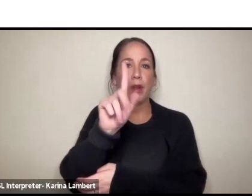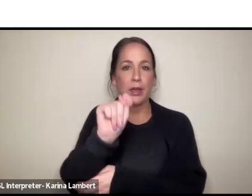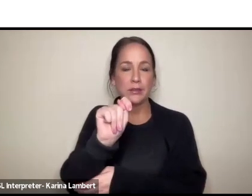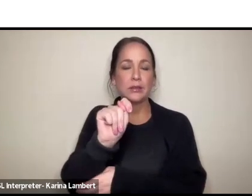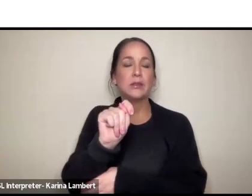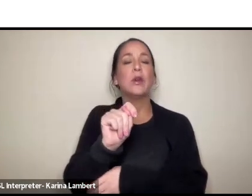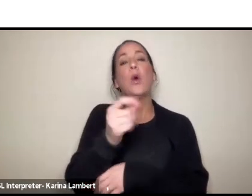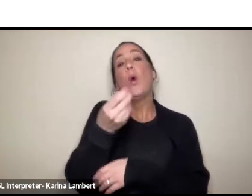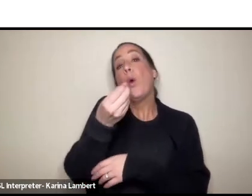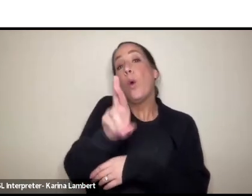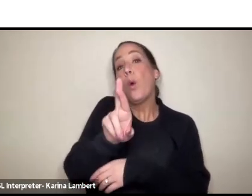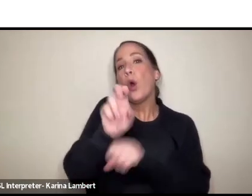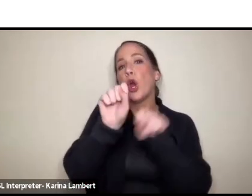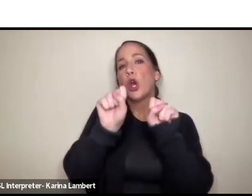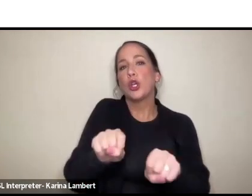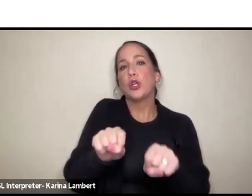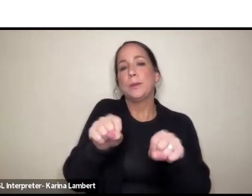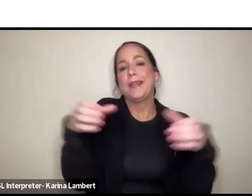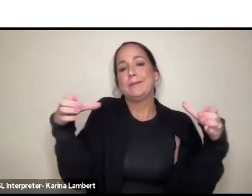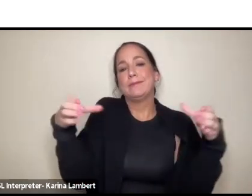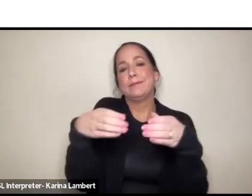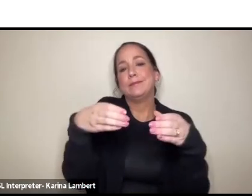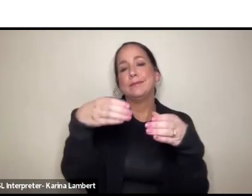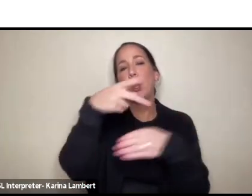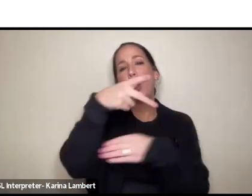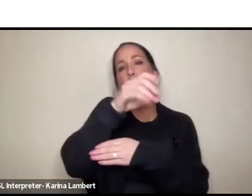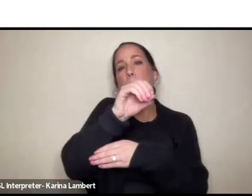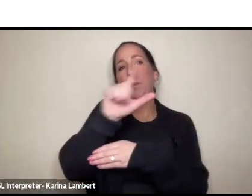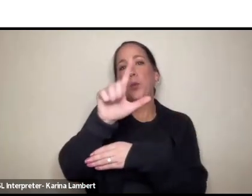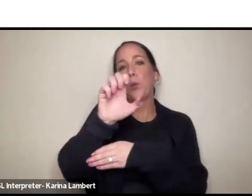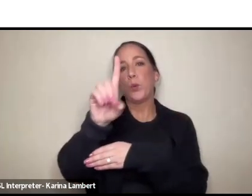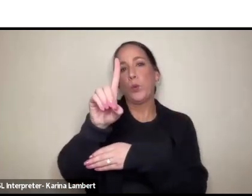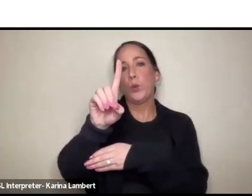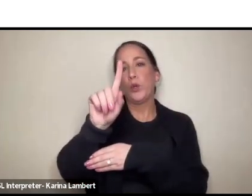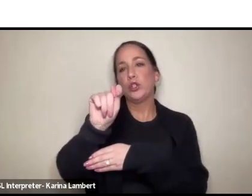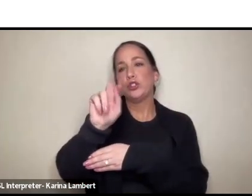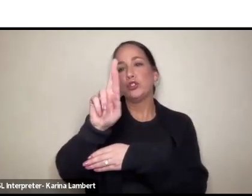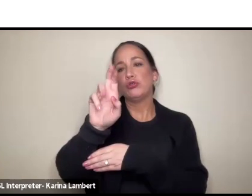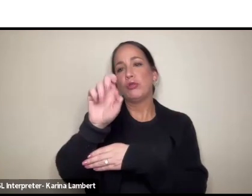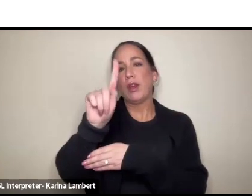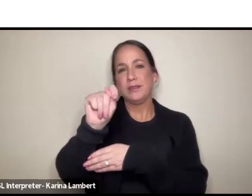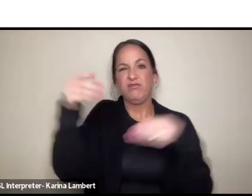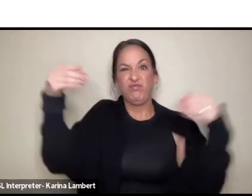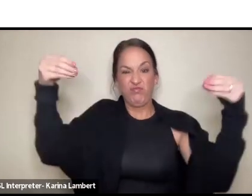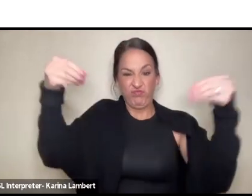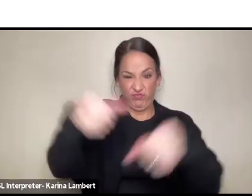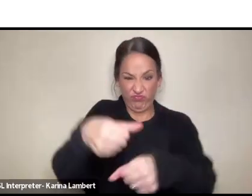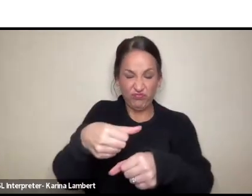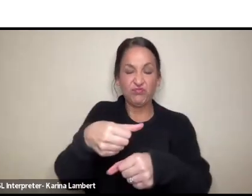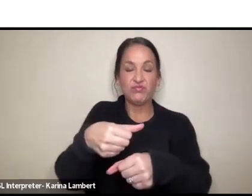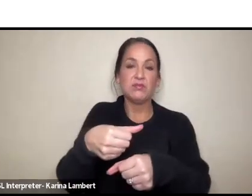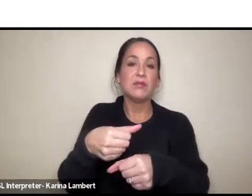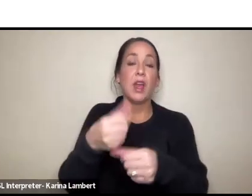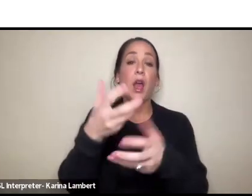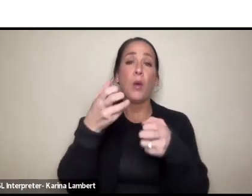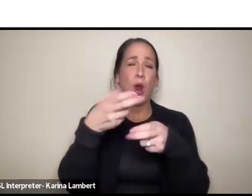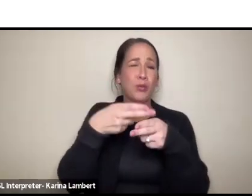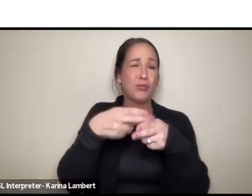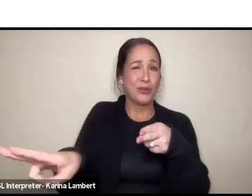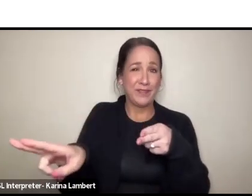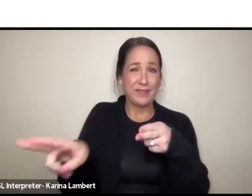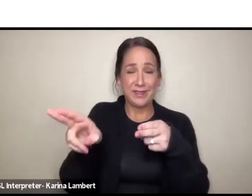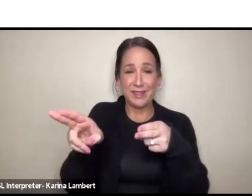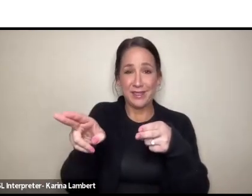trust. And I just want to say, and I know I'm probably going to get into pooled trust a little later, but I want to just say briefly, a pooled